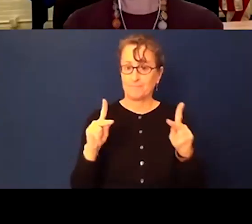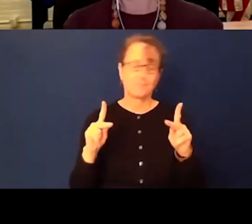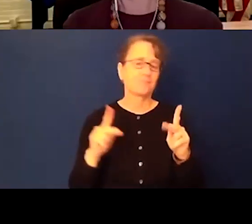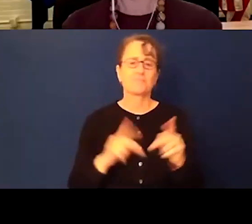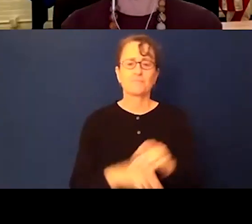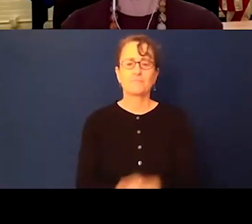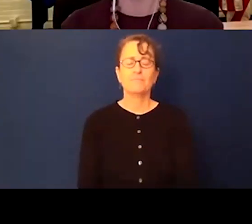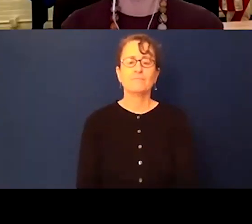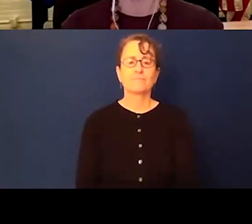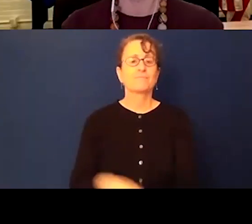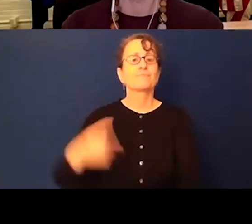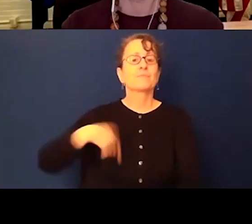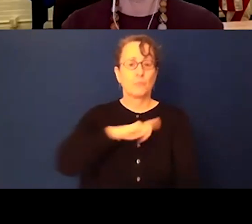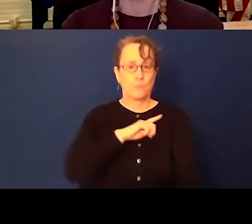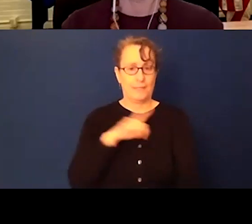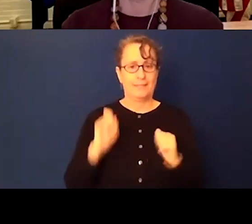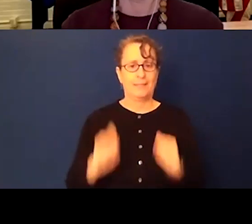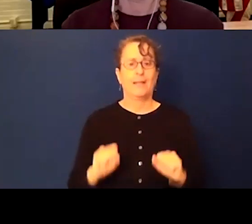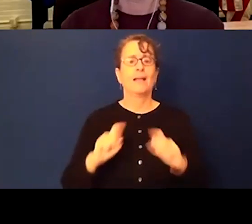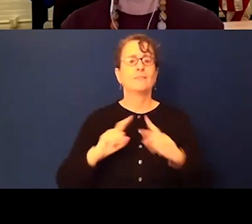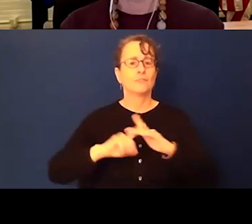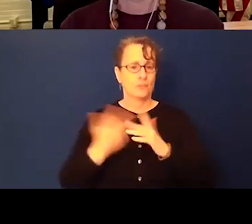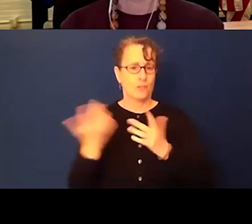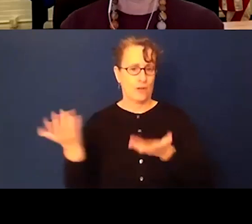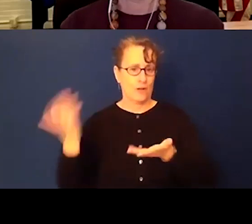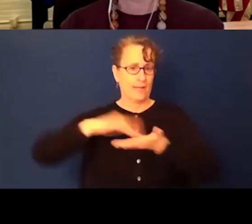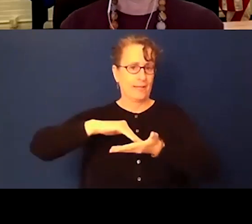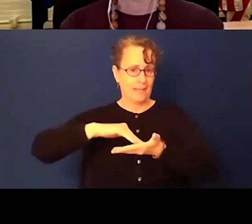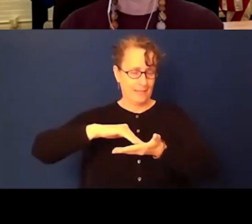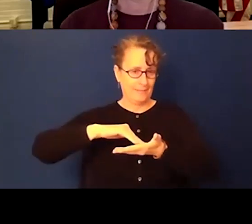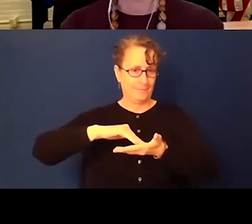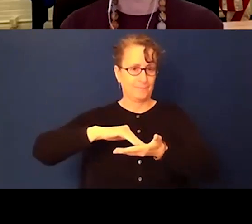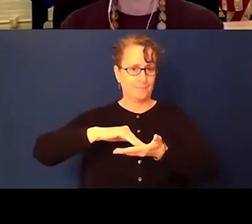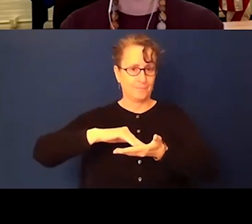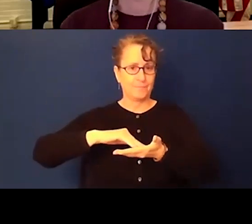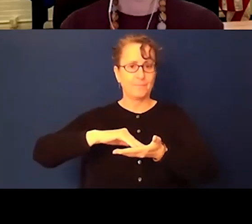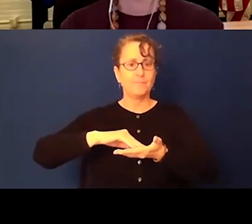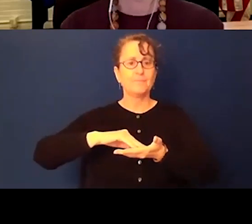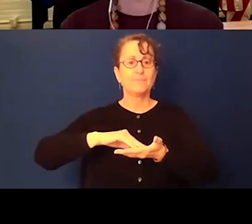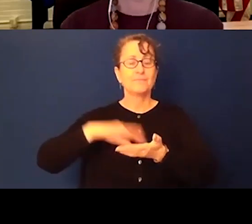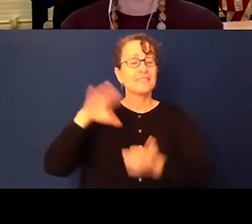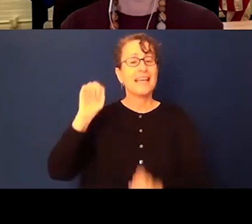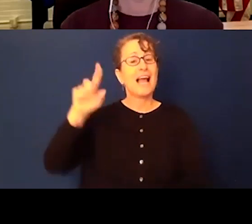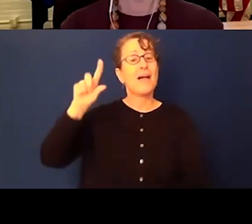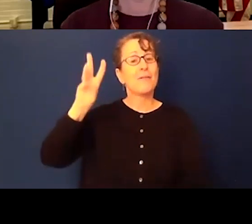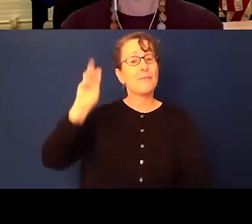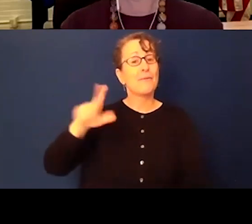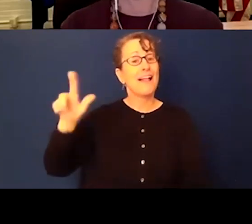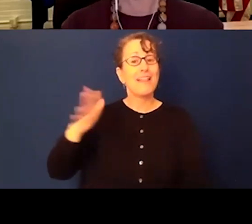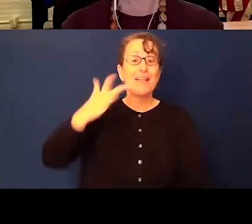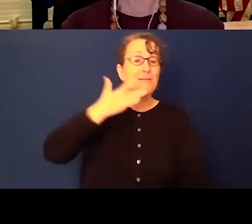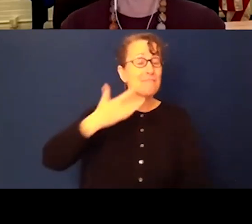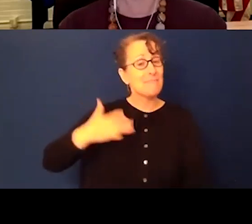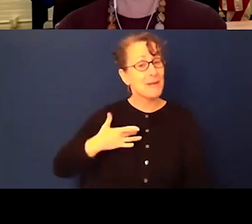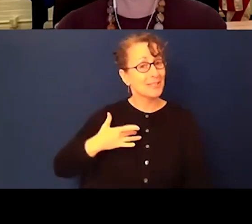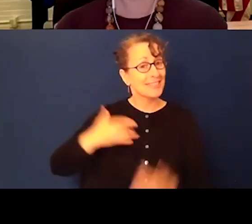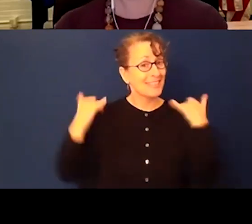We can reconvene the Elwell birthday edition of the Brattleboro Select